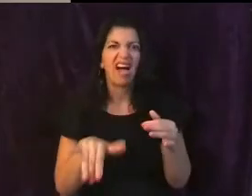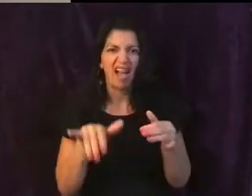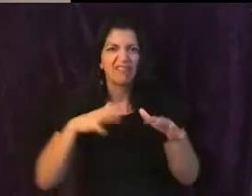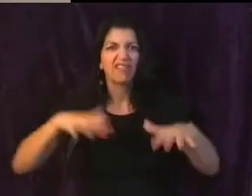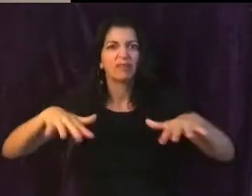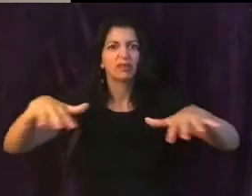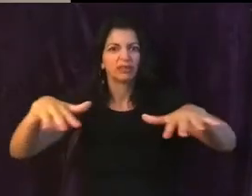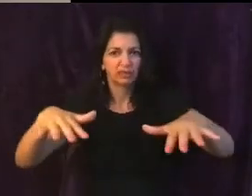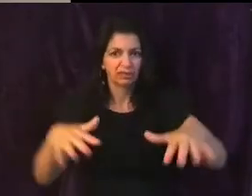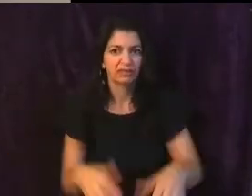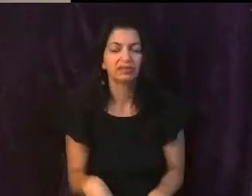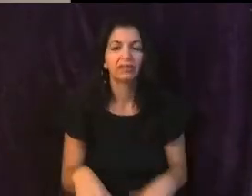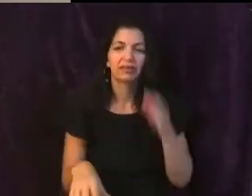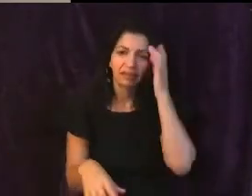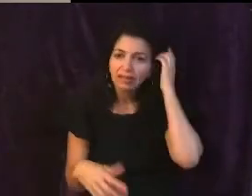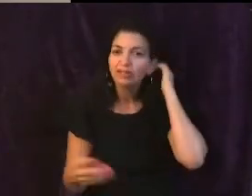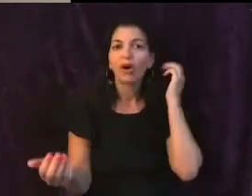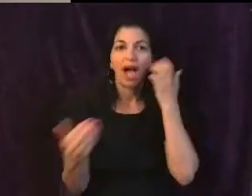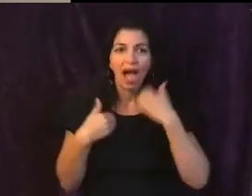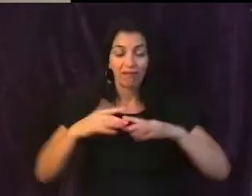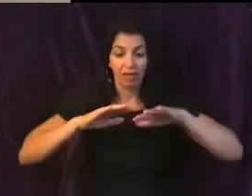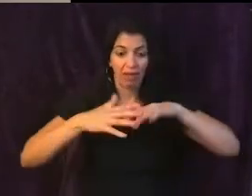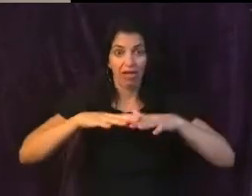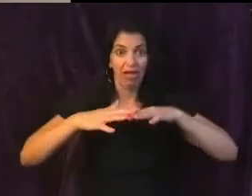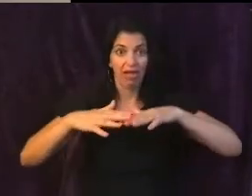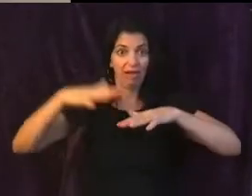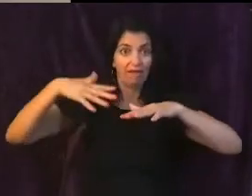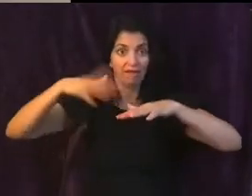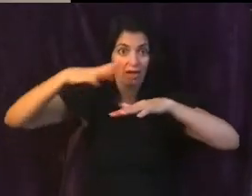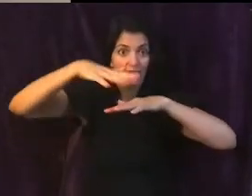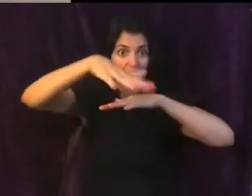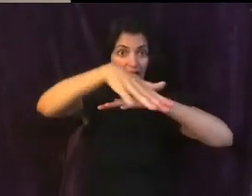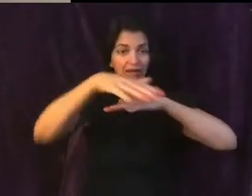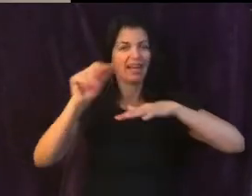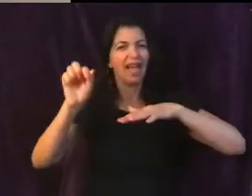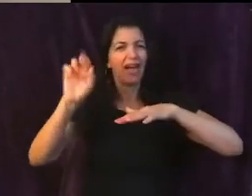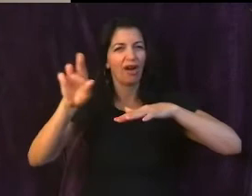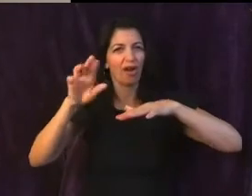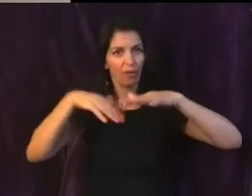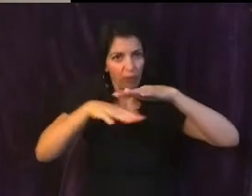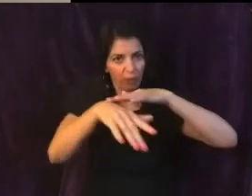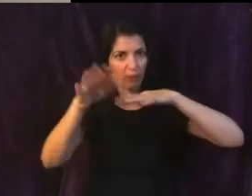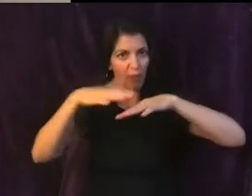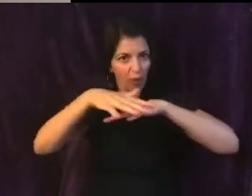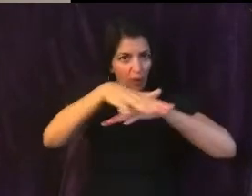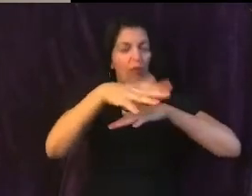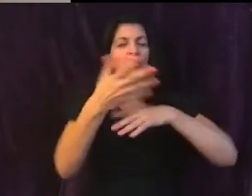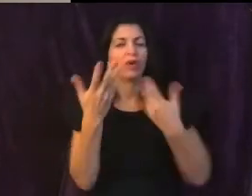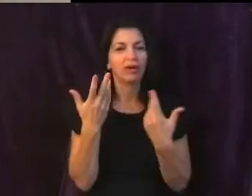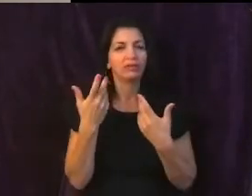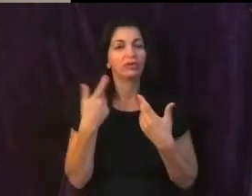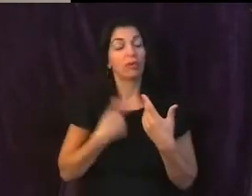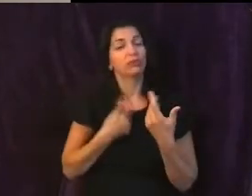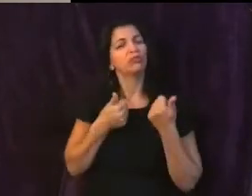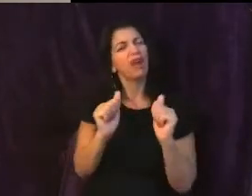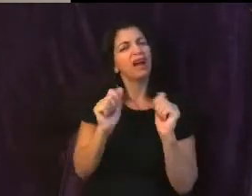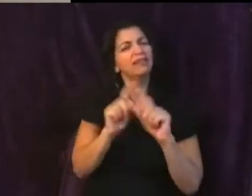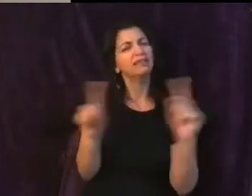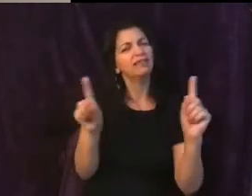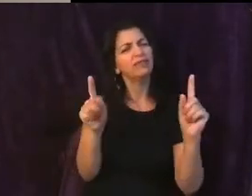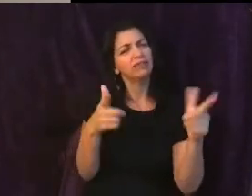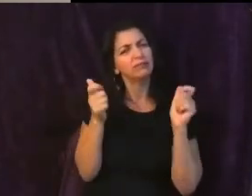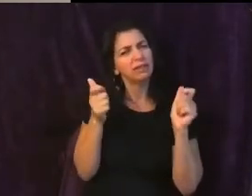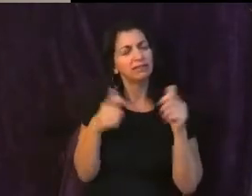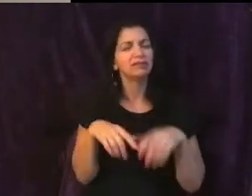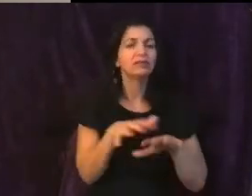these parts right here, let's see if we can vibrate some air at different speeds. Let's try slower, and then maybe we'll speed